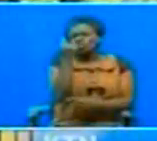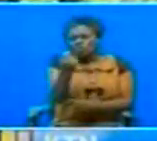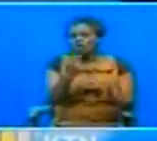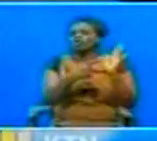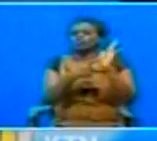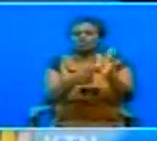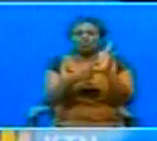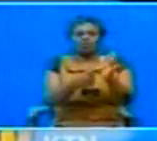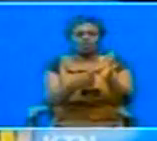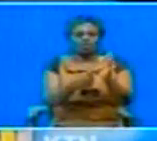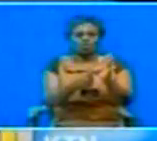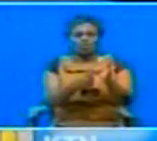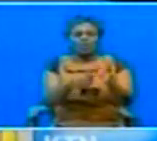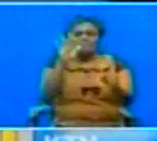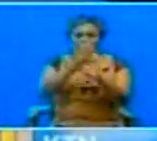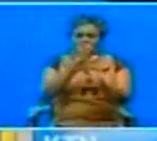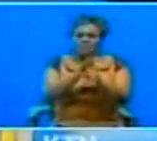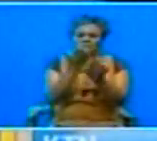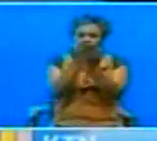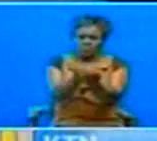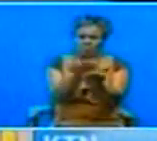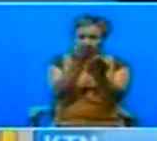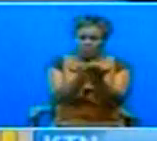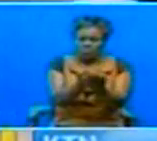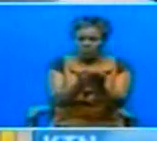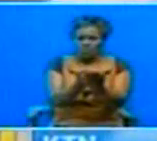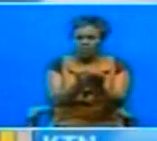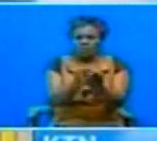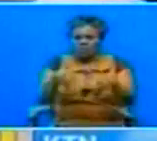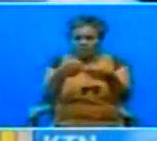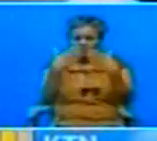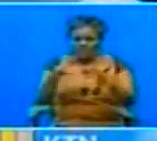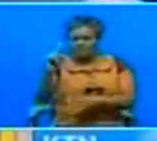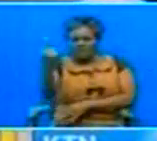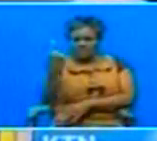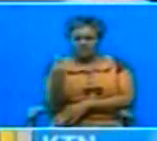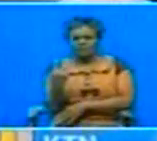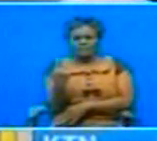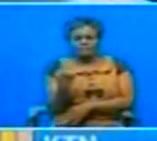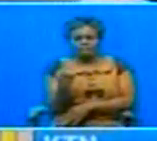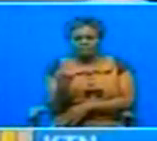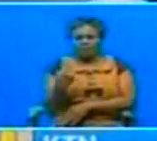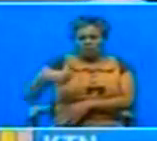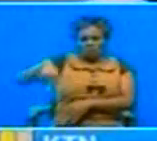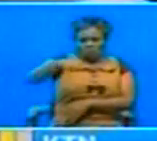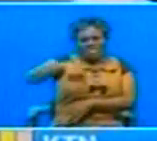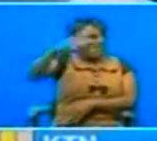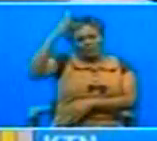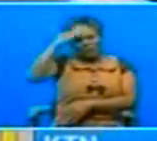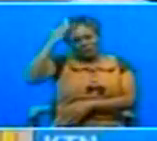it. We have made several submissions to TRC, for example. First, we know